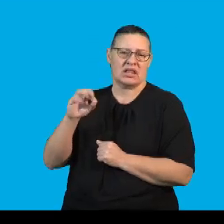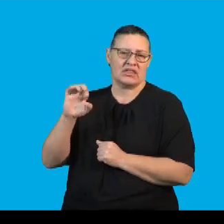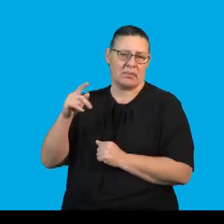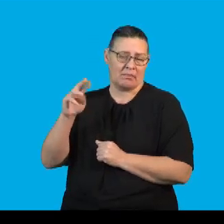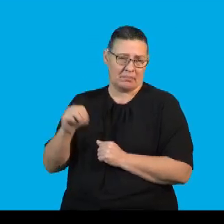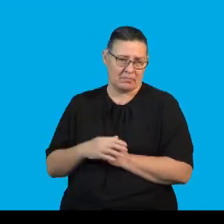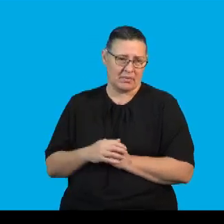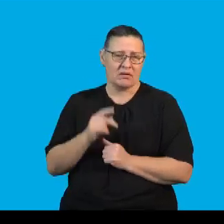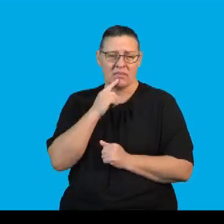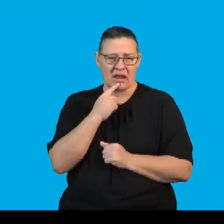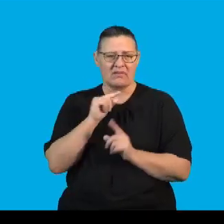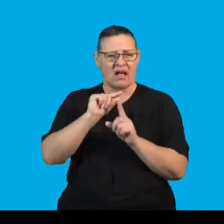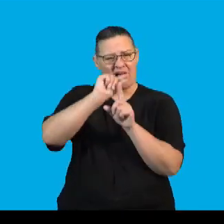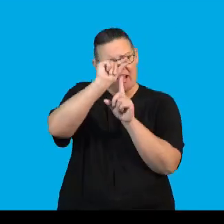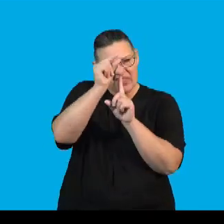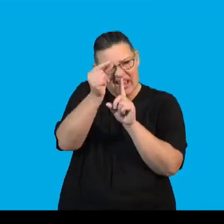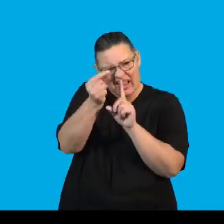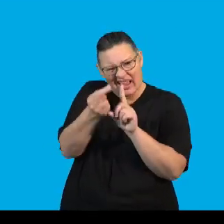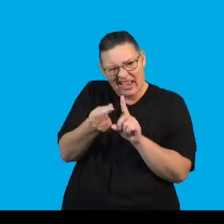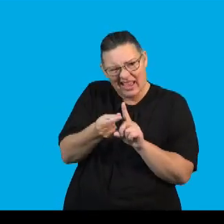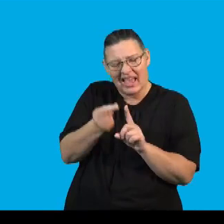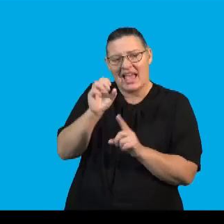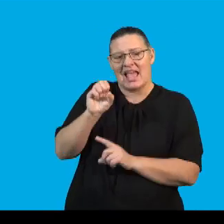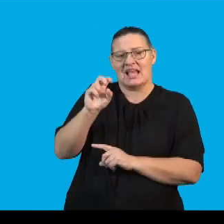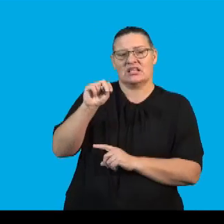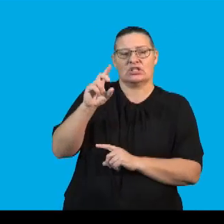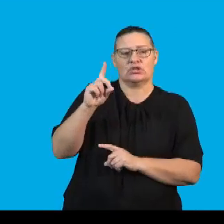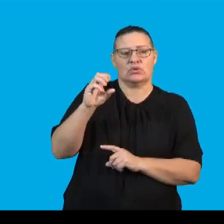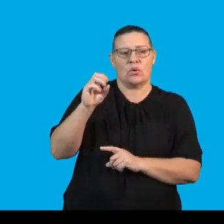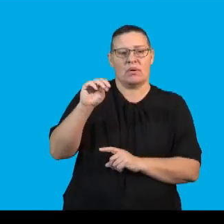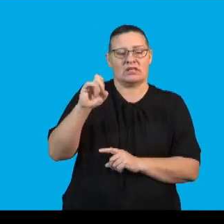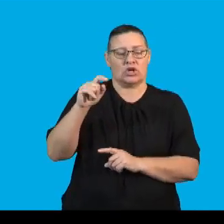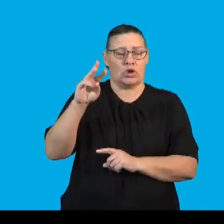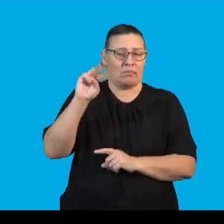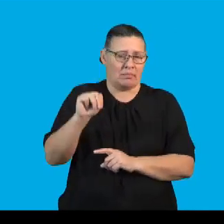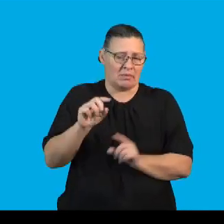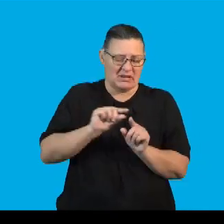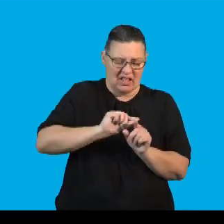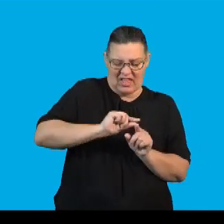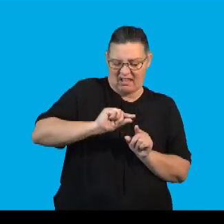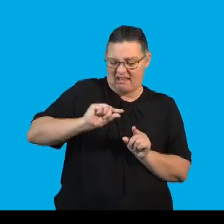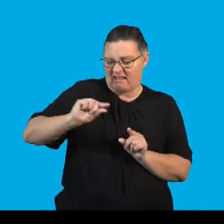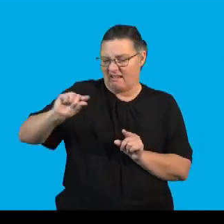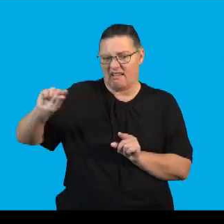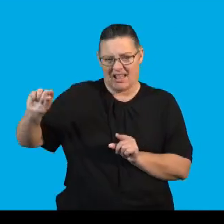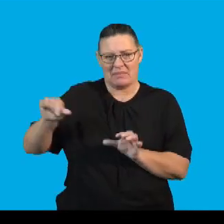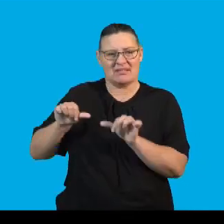We also have got the thickening of the endometrium. You can see that endometrium is thickened and this is maintained. We